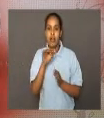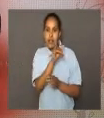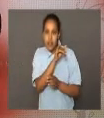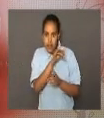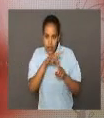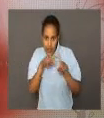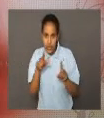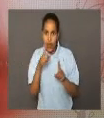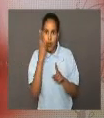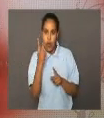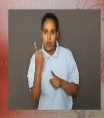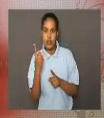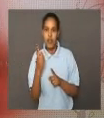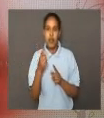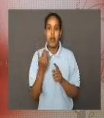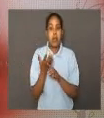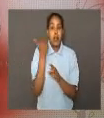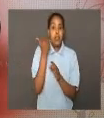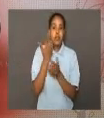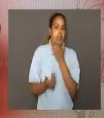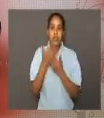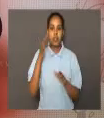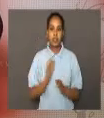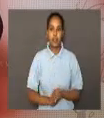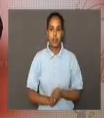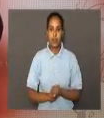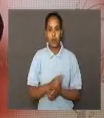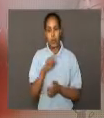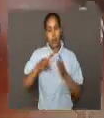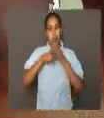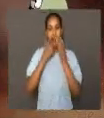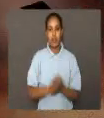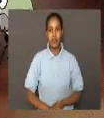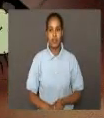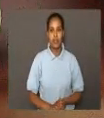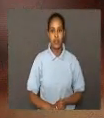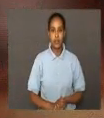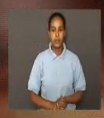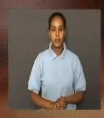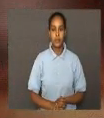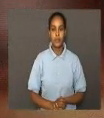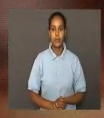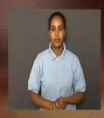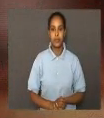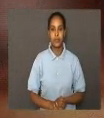from the ones we have already discussed. You may begin.